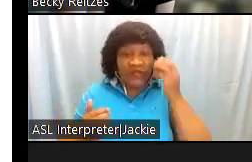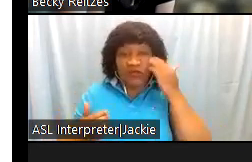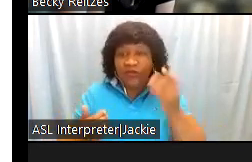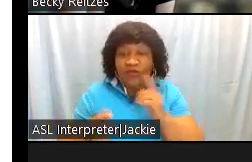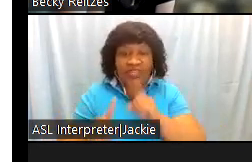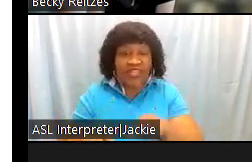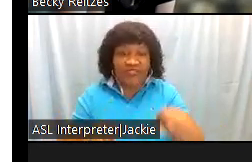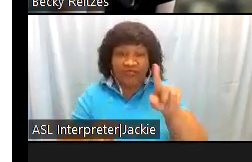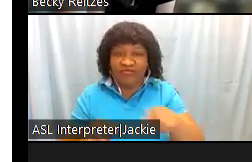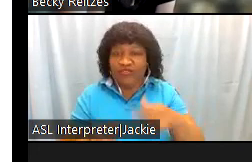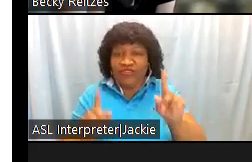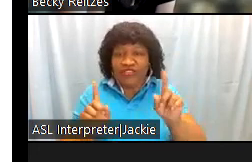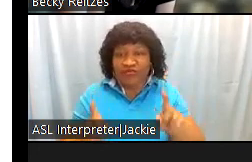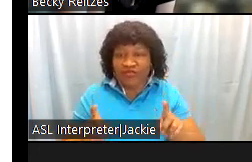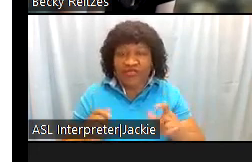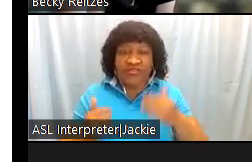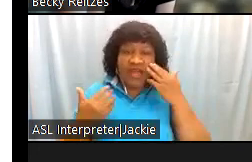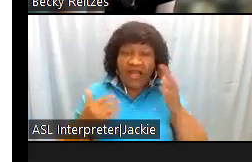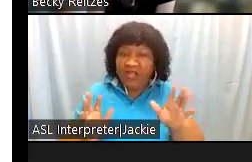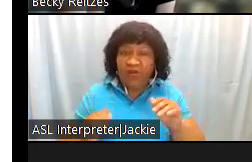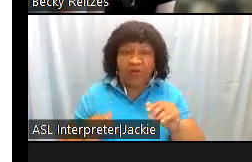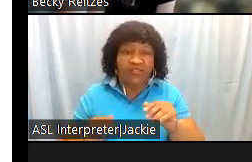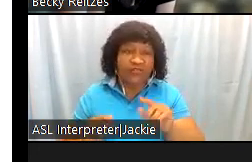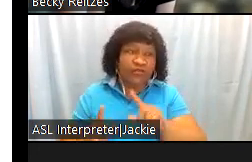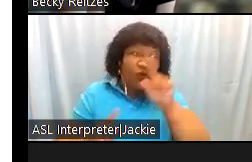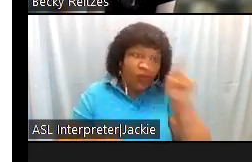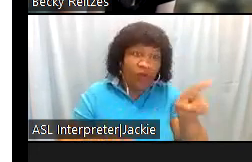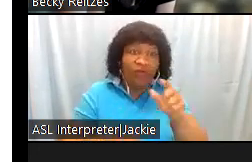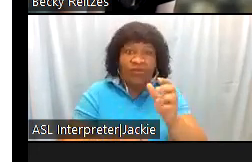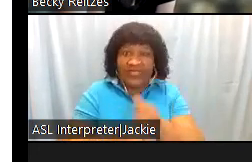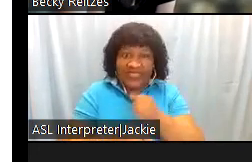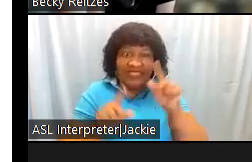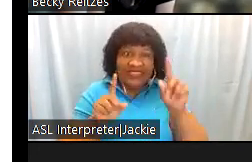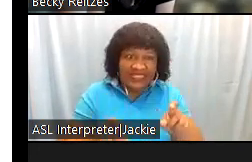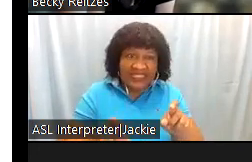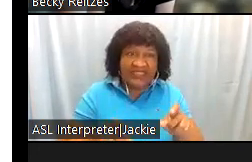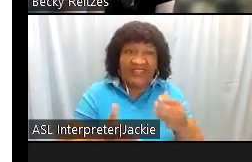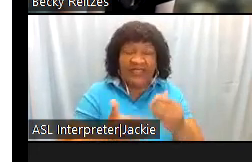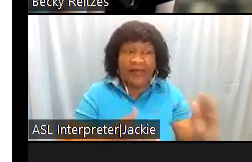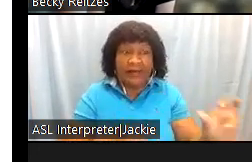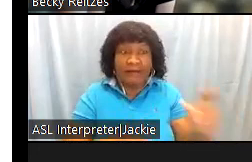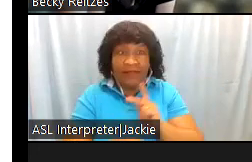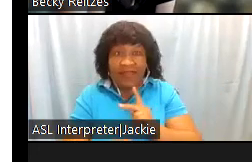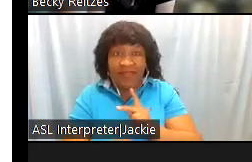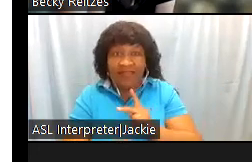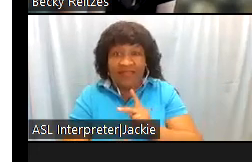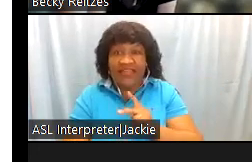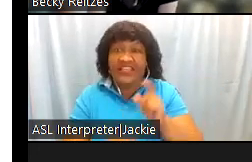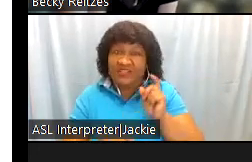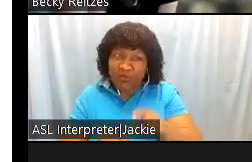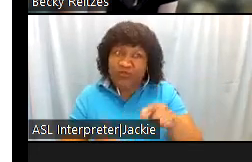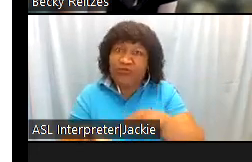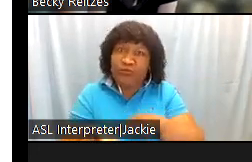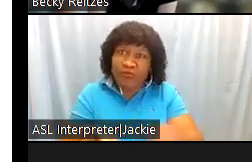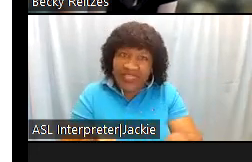these questions. So I don't want someone going and getting tests thinking they're going to be reimbursed, and they were actually supposed to pay for them there